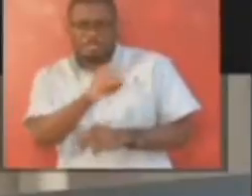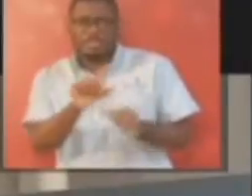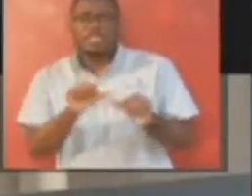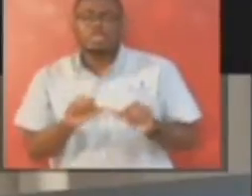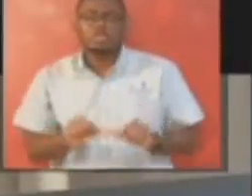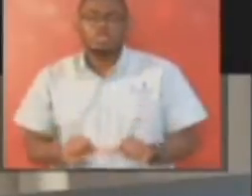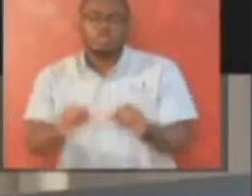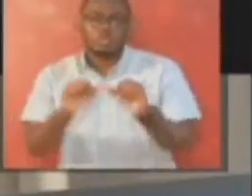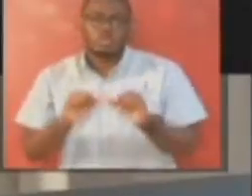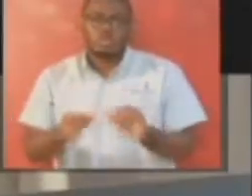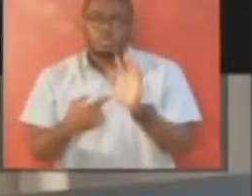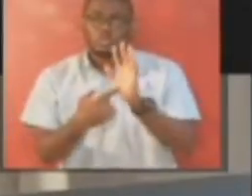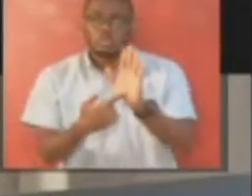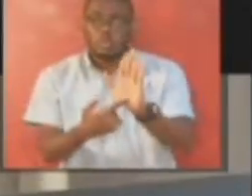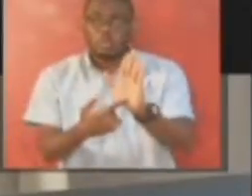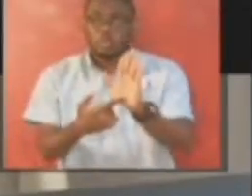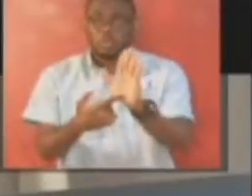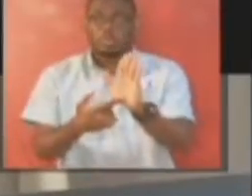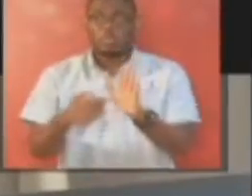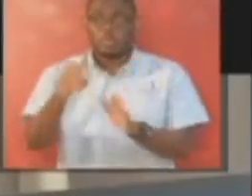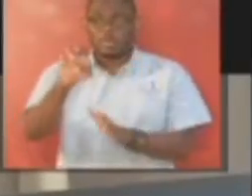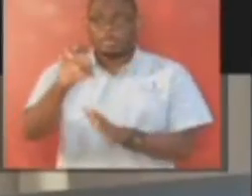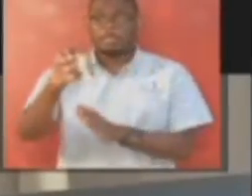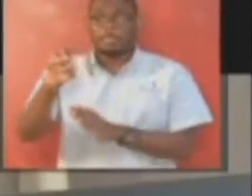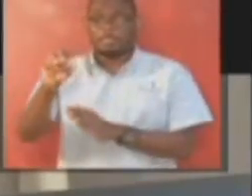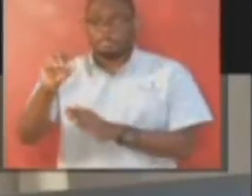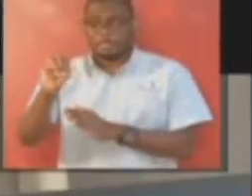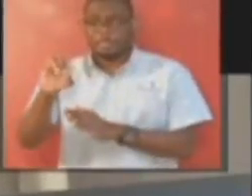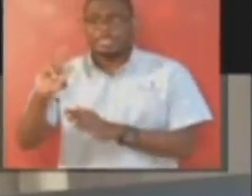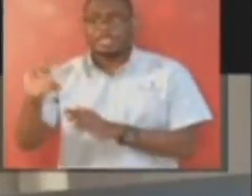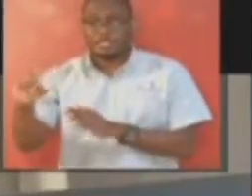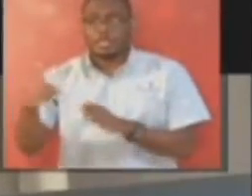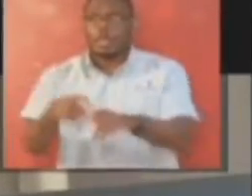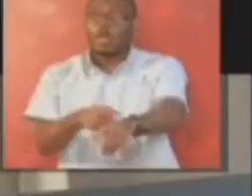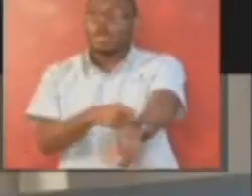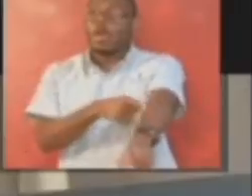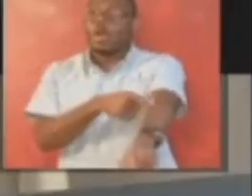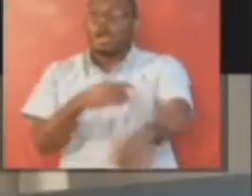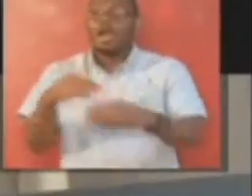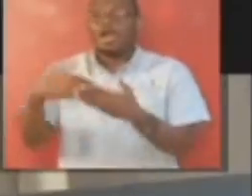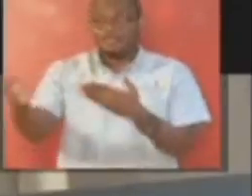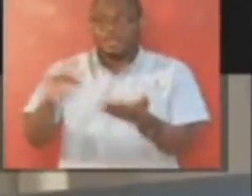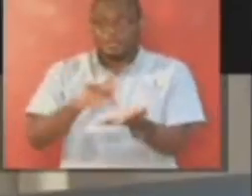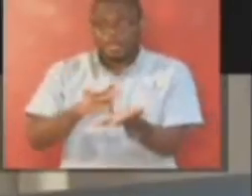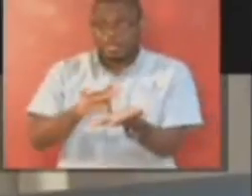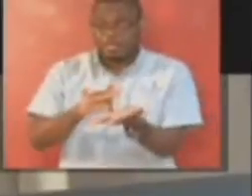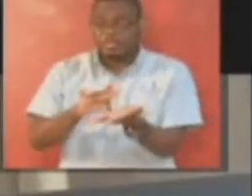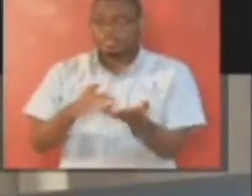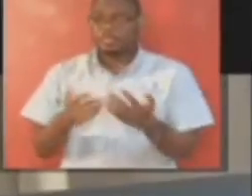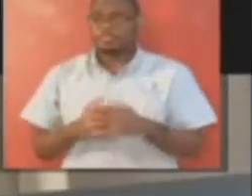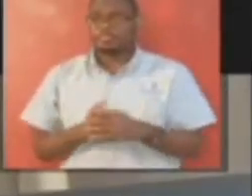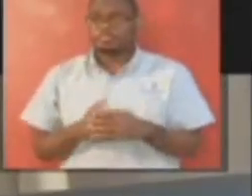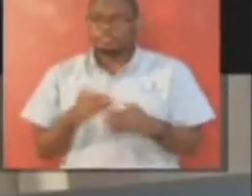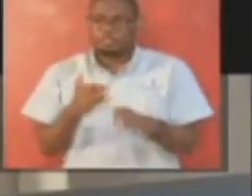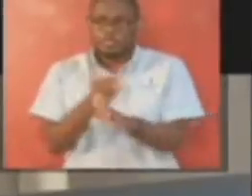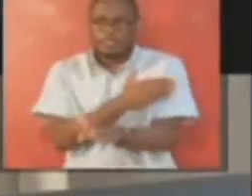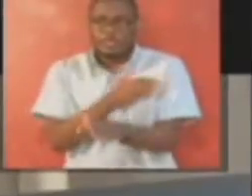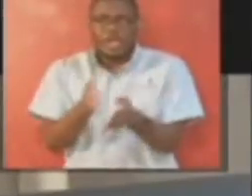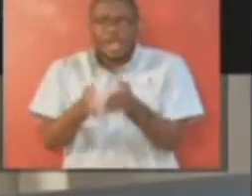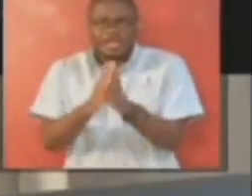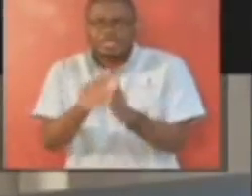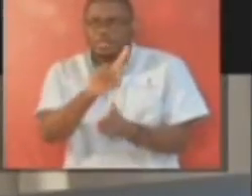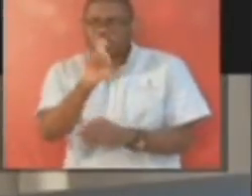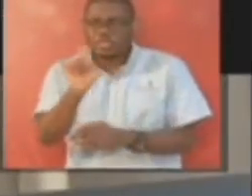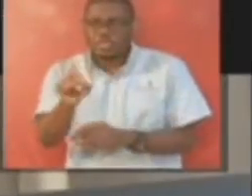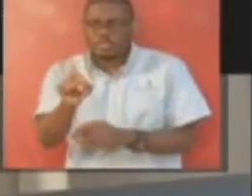mild, persistent symptoms for long periods after being treated. And I did ask a question earlier about what is